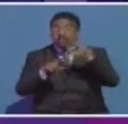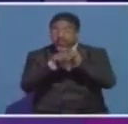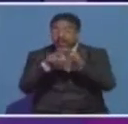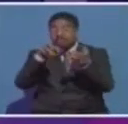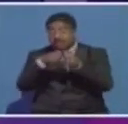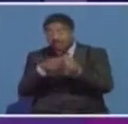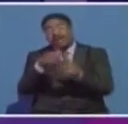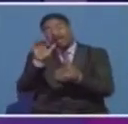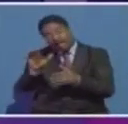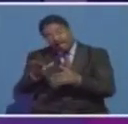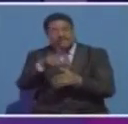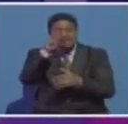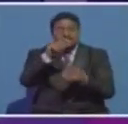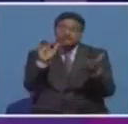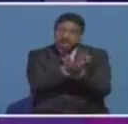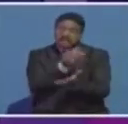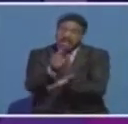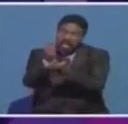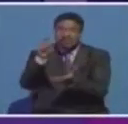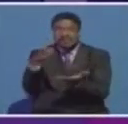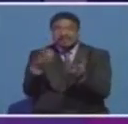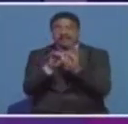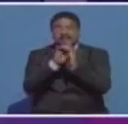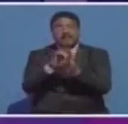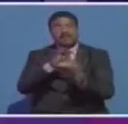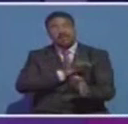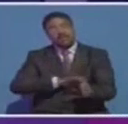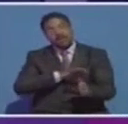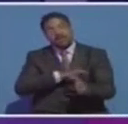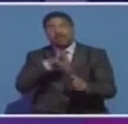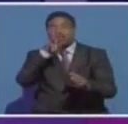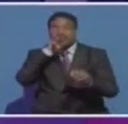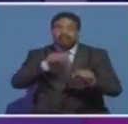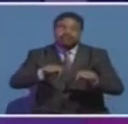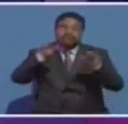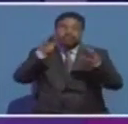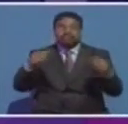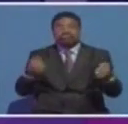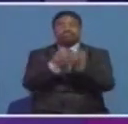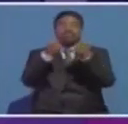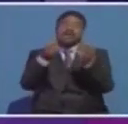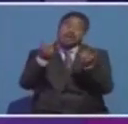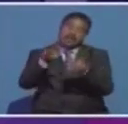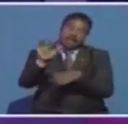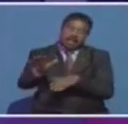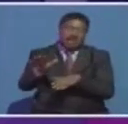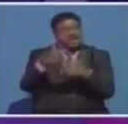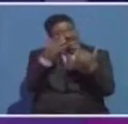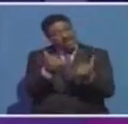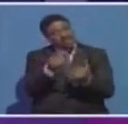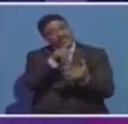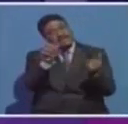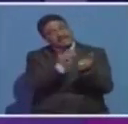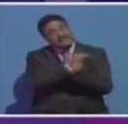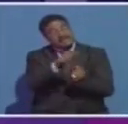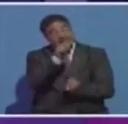needing adequate and urgent attention, such as cholera, floods, and accidents. How well equipped is the Disaster Management